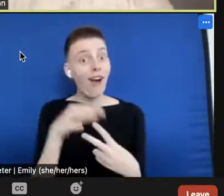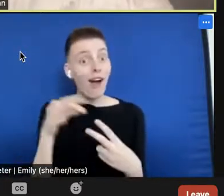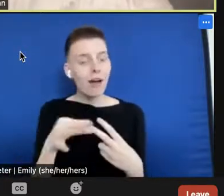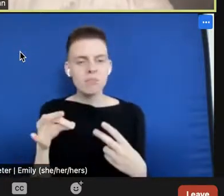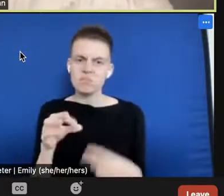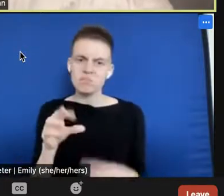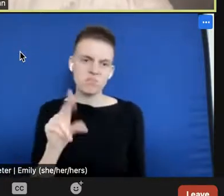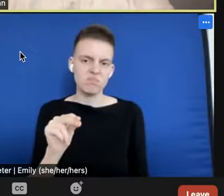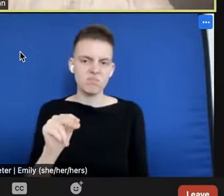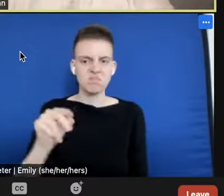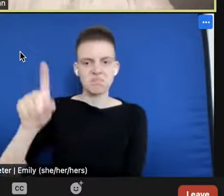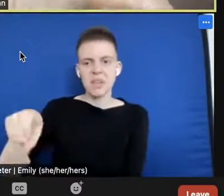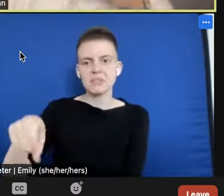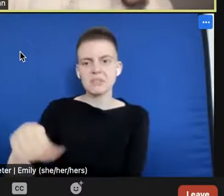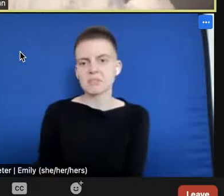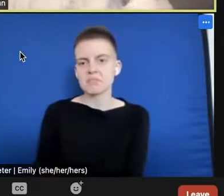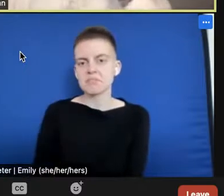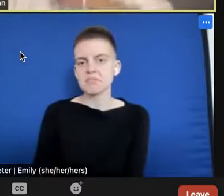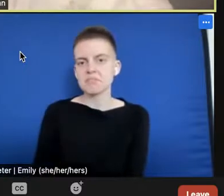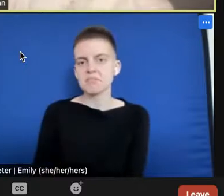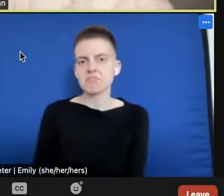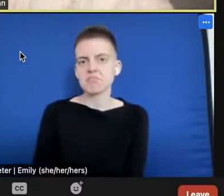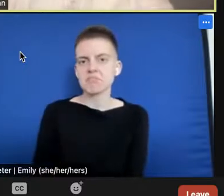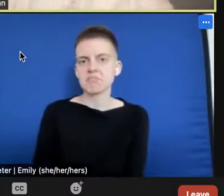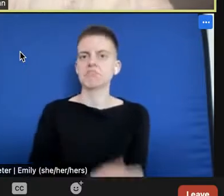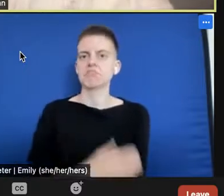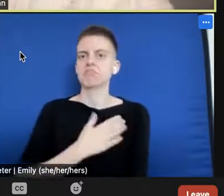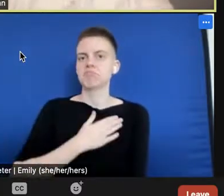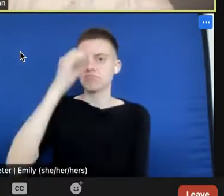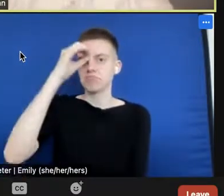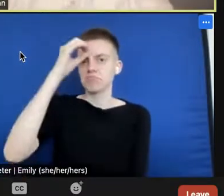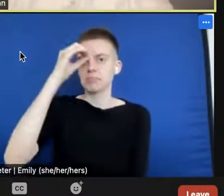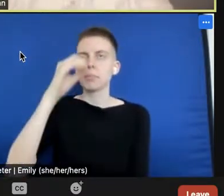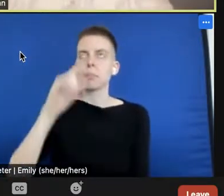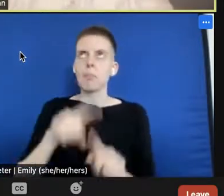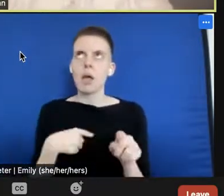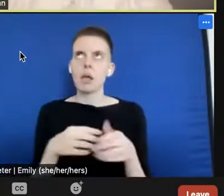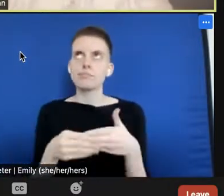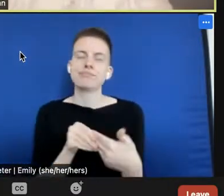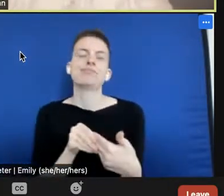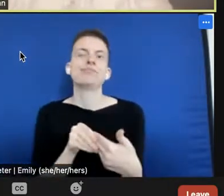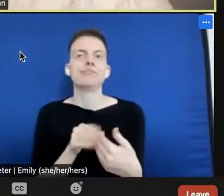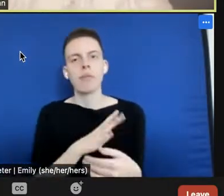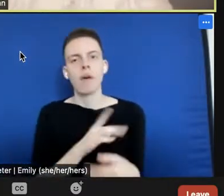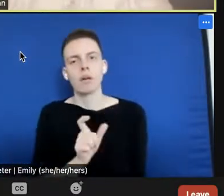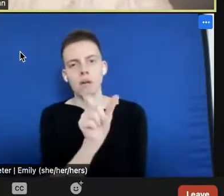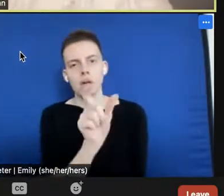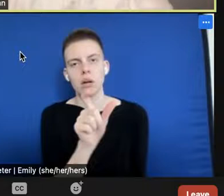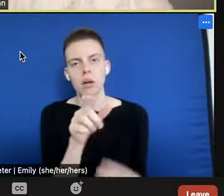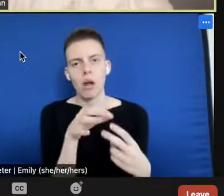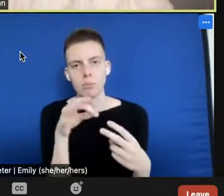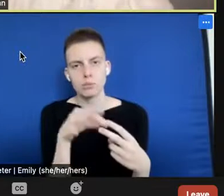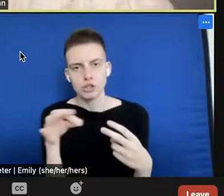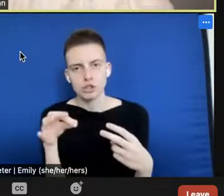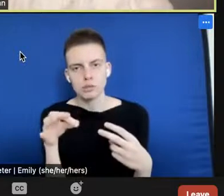is necessary, but I compromised on the word option in an attempt to not